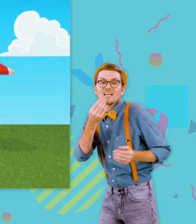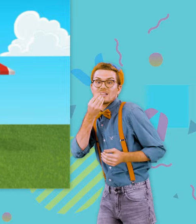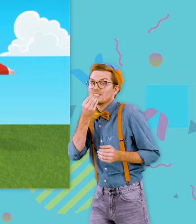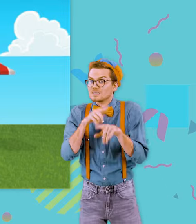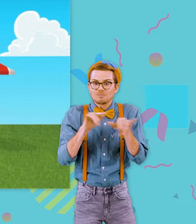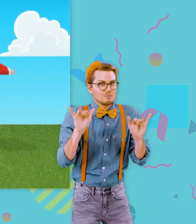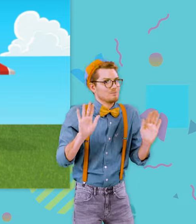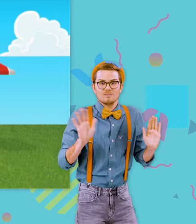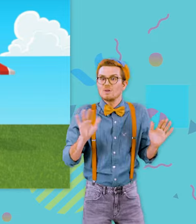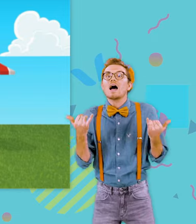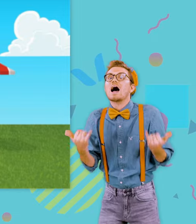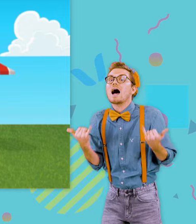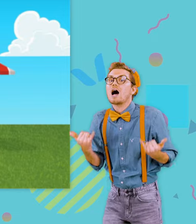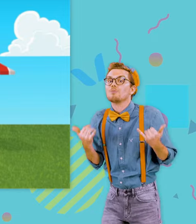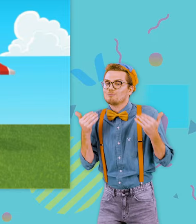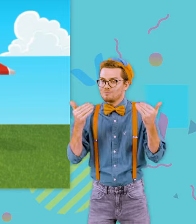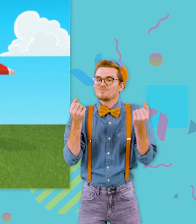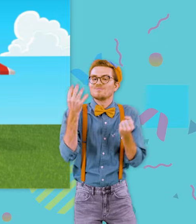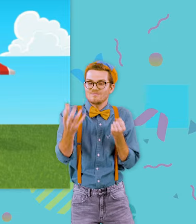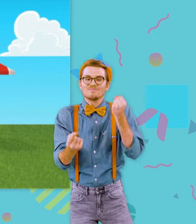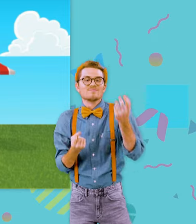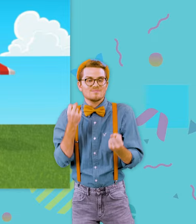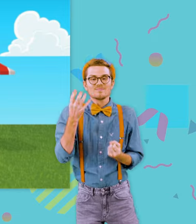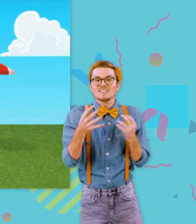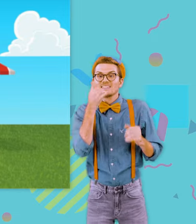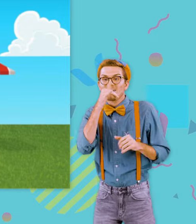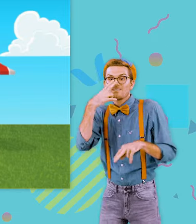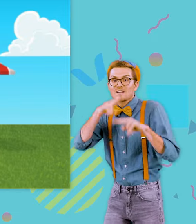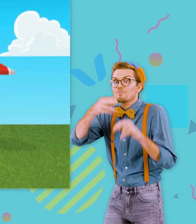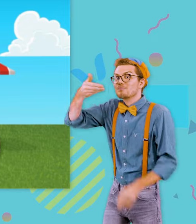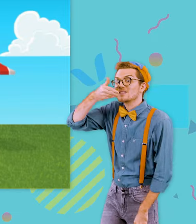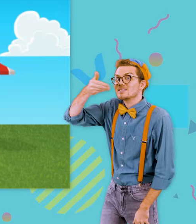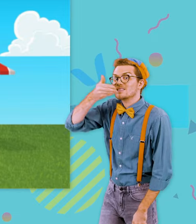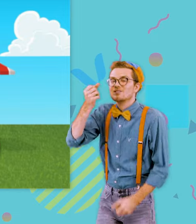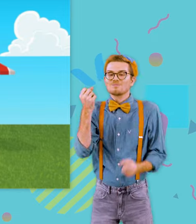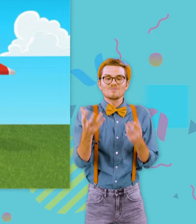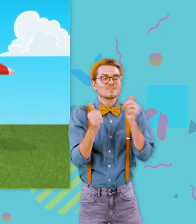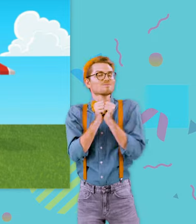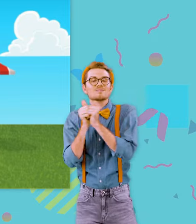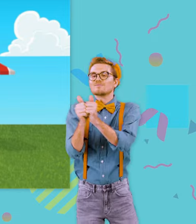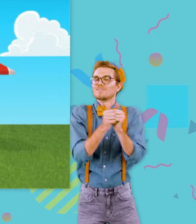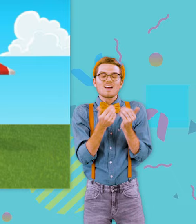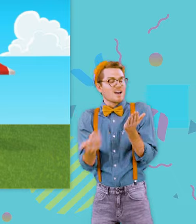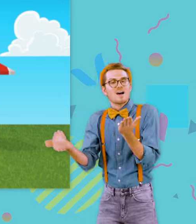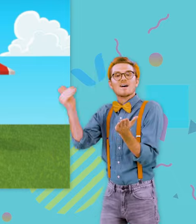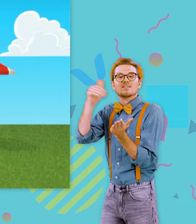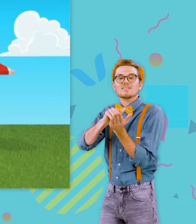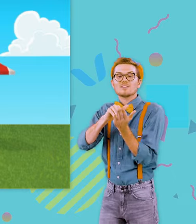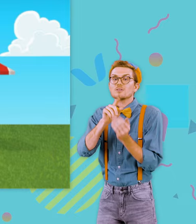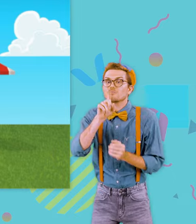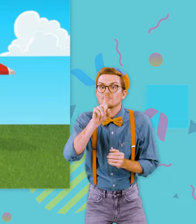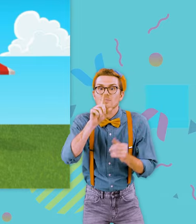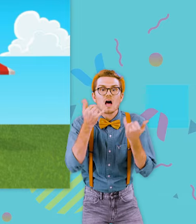Oops, I wasn't supposed to talk and eat at the same time. Okay, Now, let's sing the Funny Fun Pizza